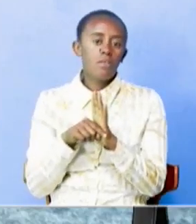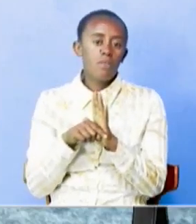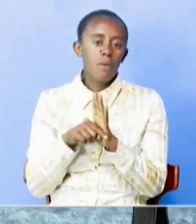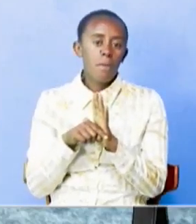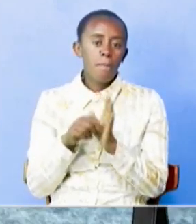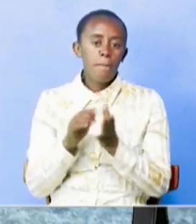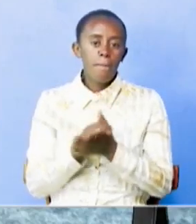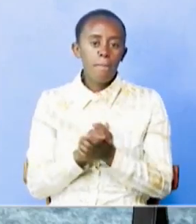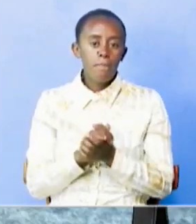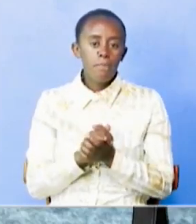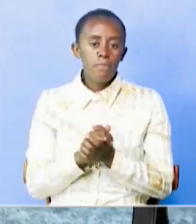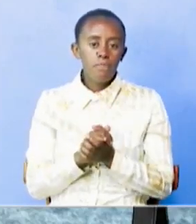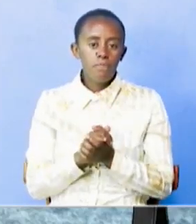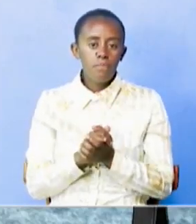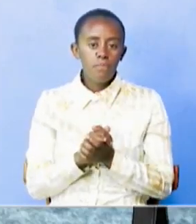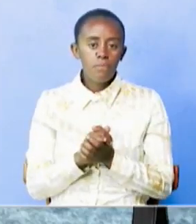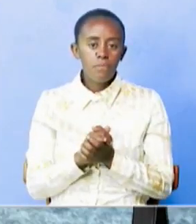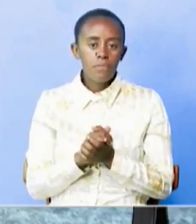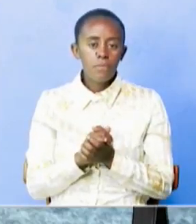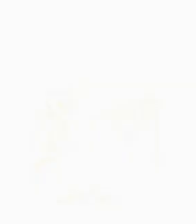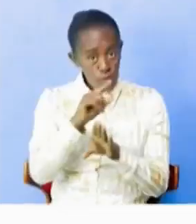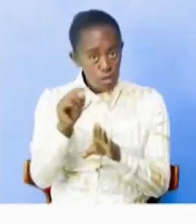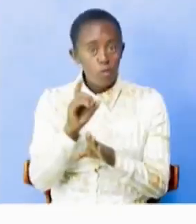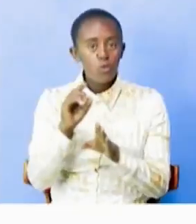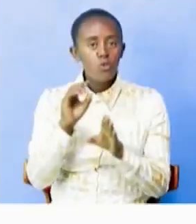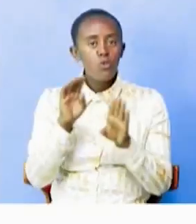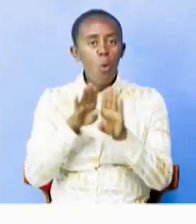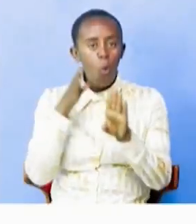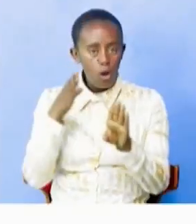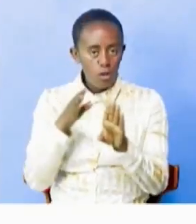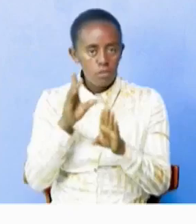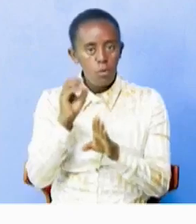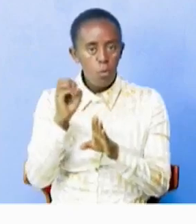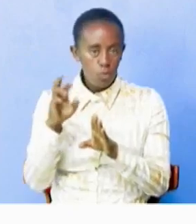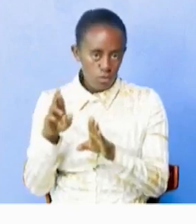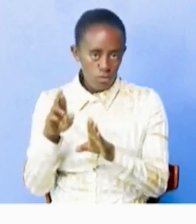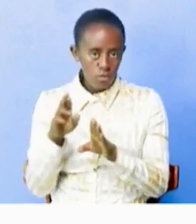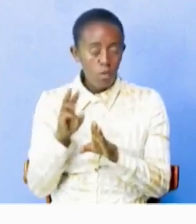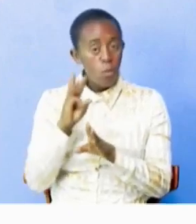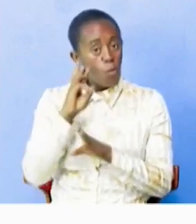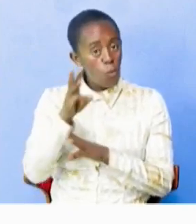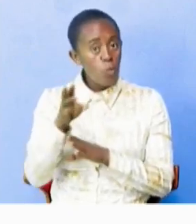negative. Close the door. Will you?